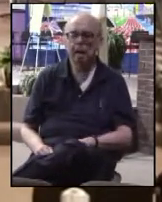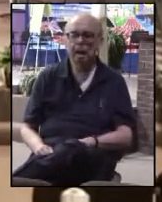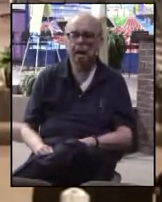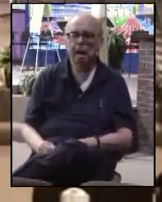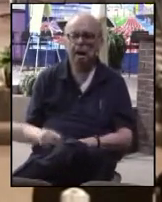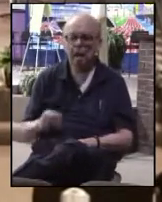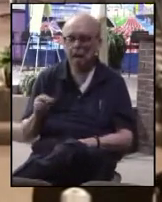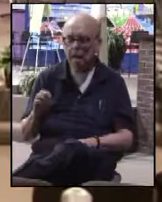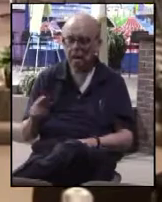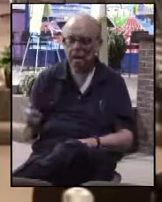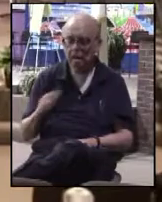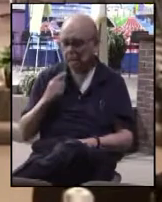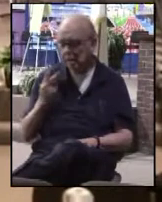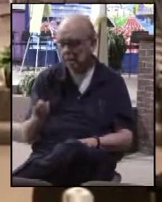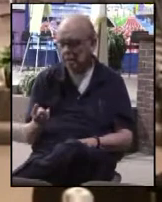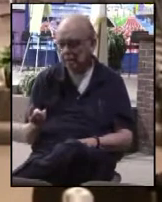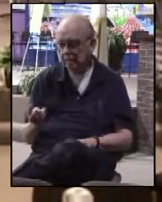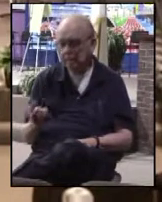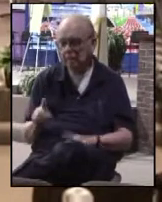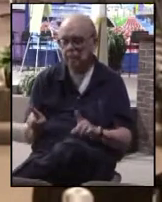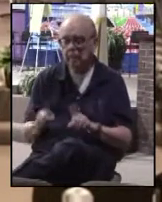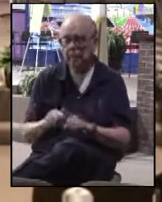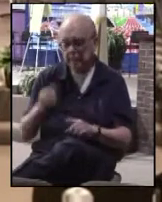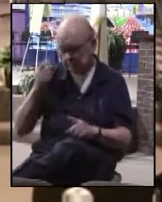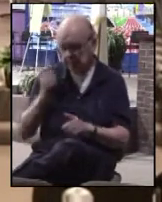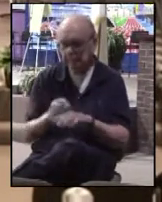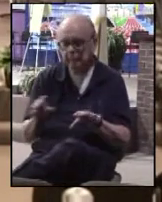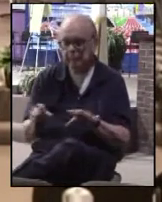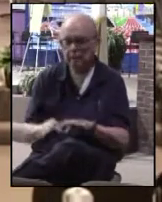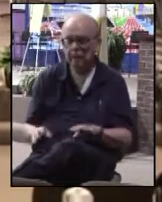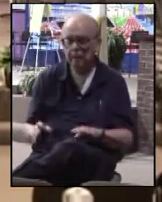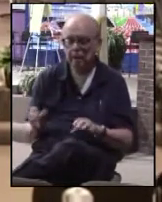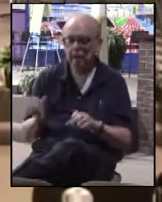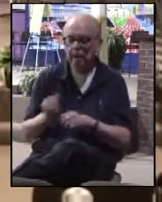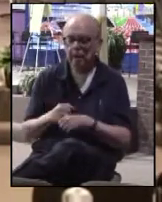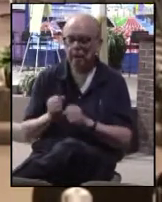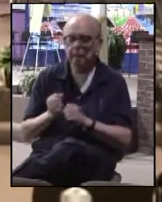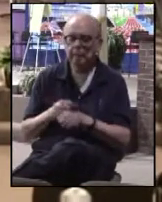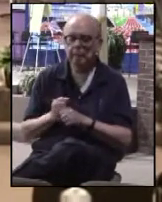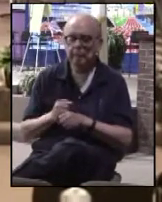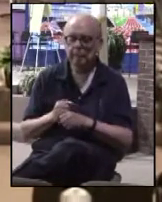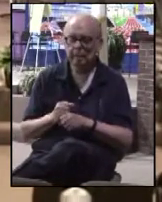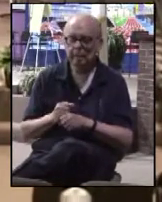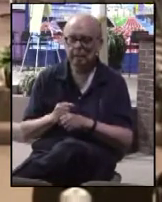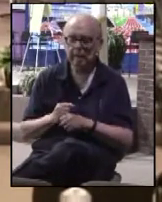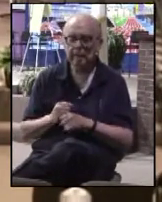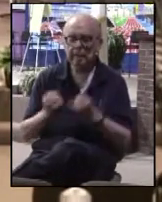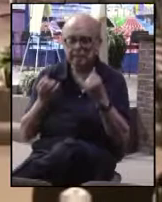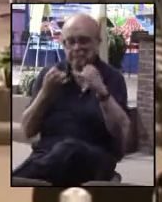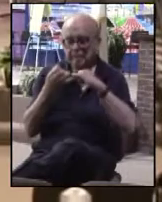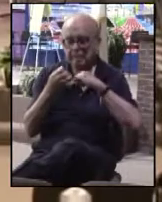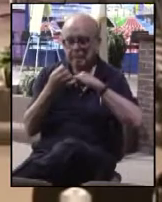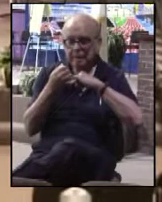then Rick looks at her like only Rick can do and he says make me a pinky promise that you'll be back tomorrow